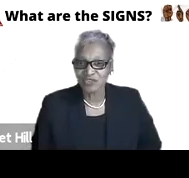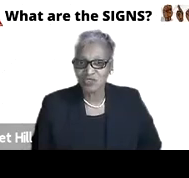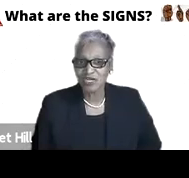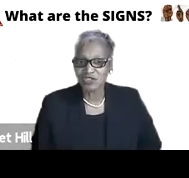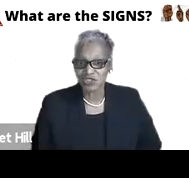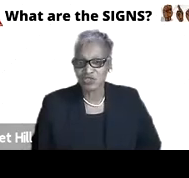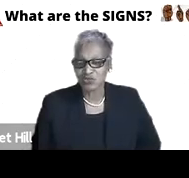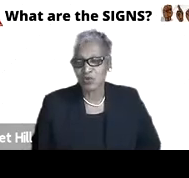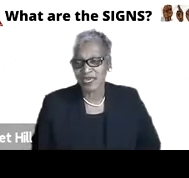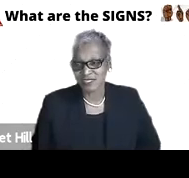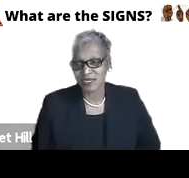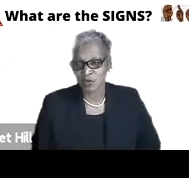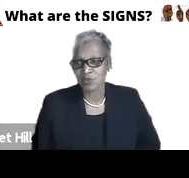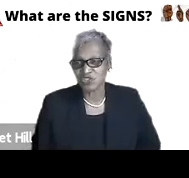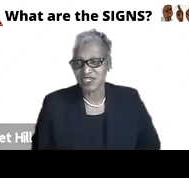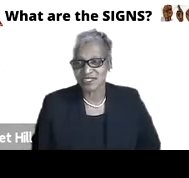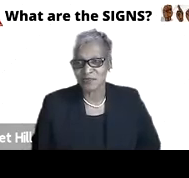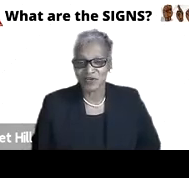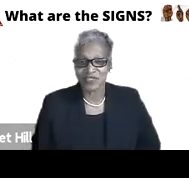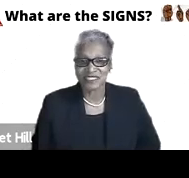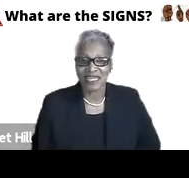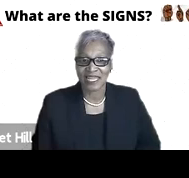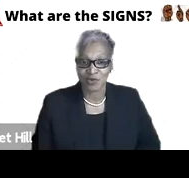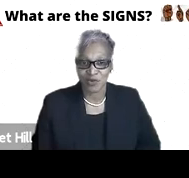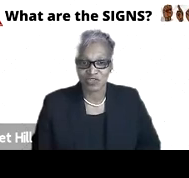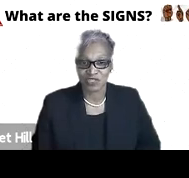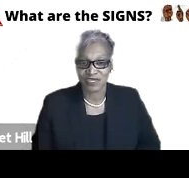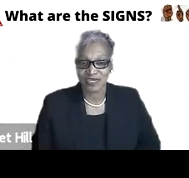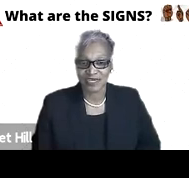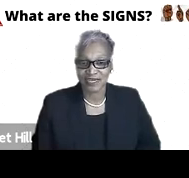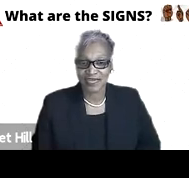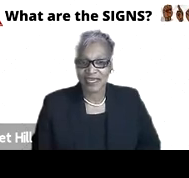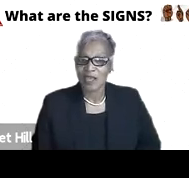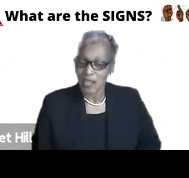brief introduction to ASL, which is American Sign Language.